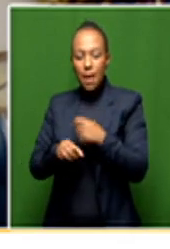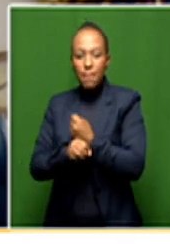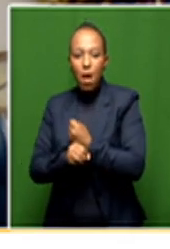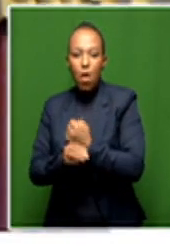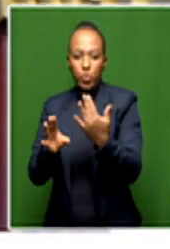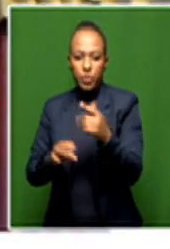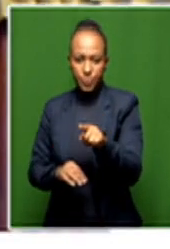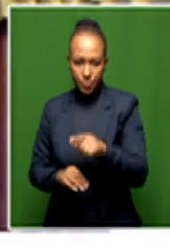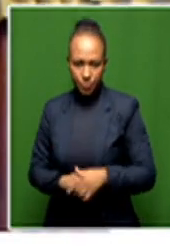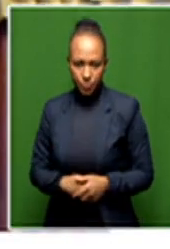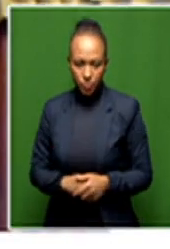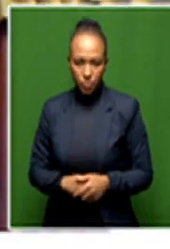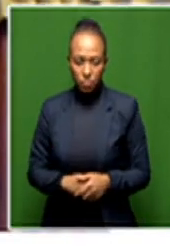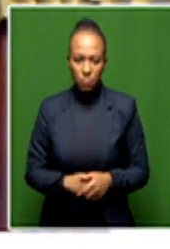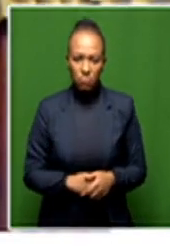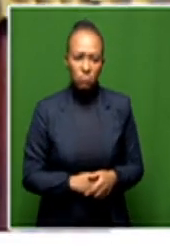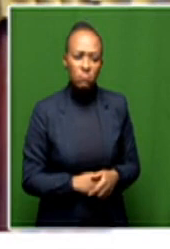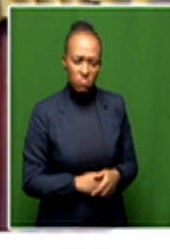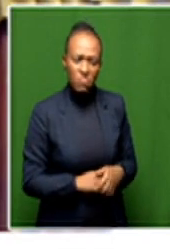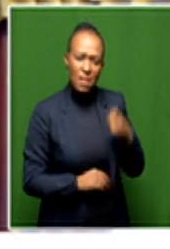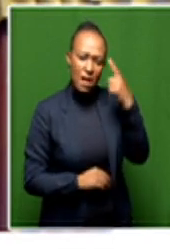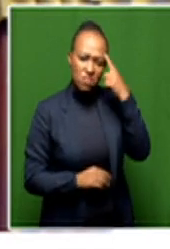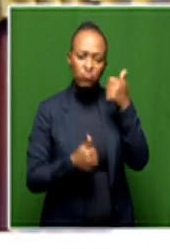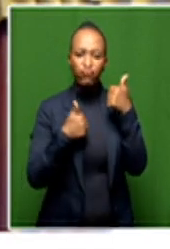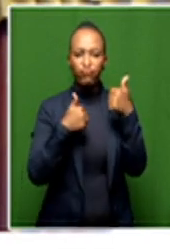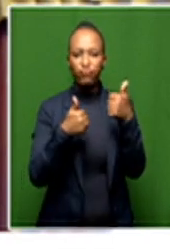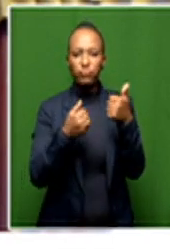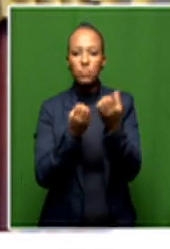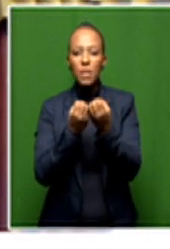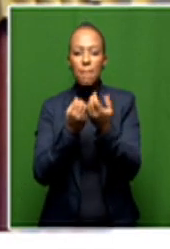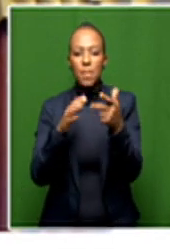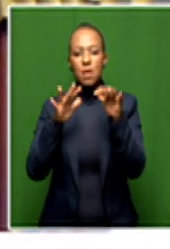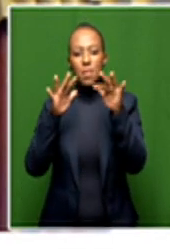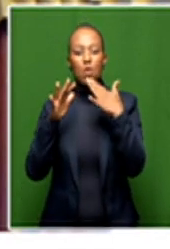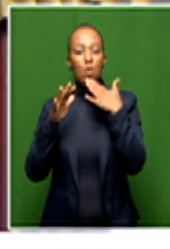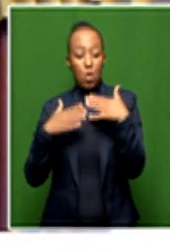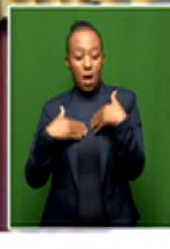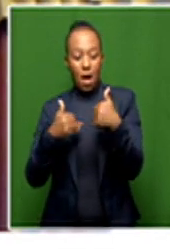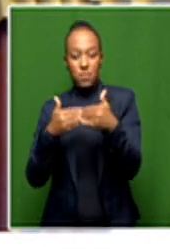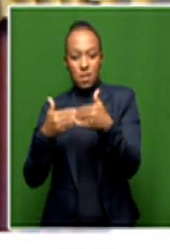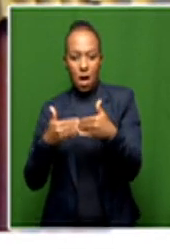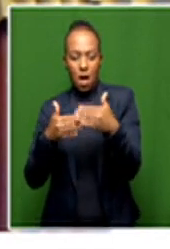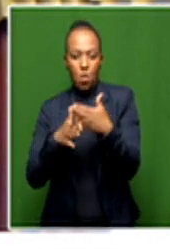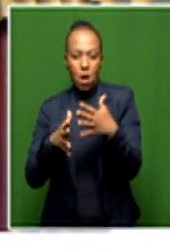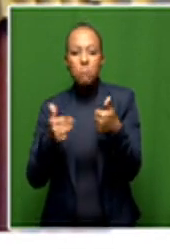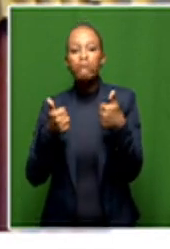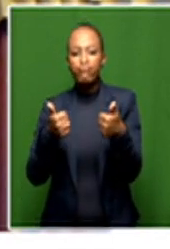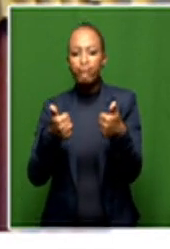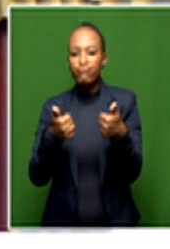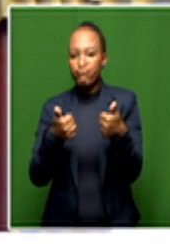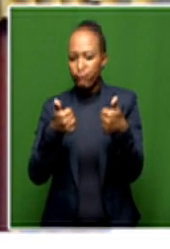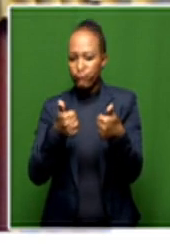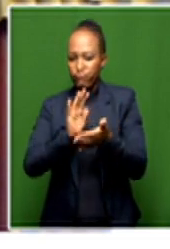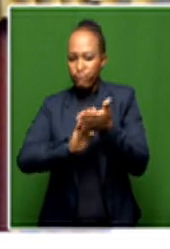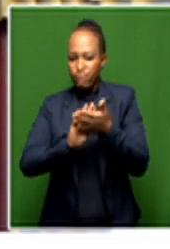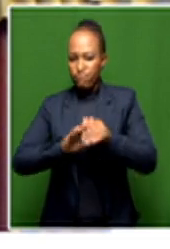Well, I think it's quite well received by most of the healthcare workers. I know that they are